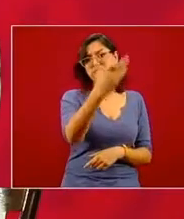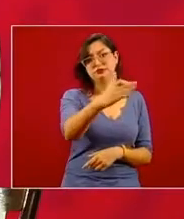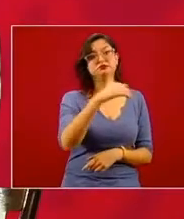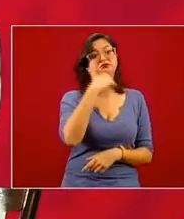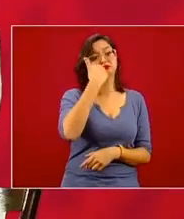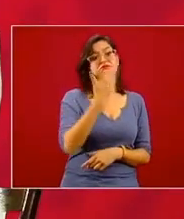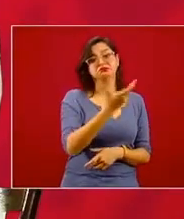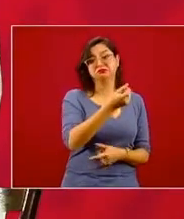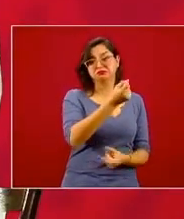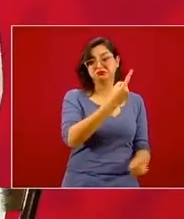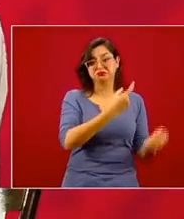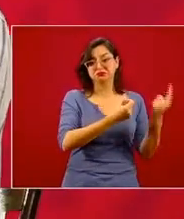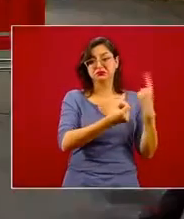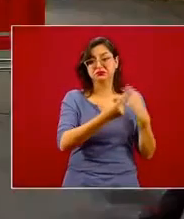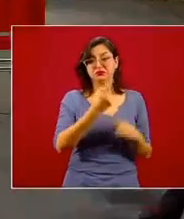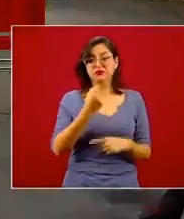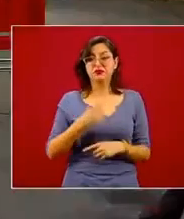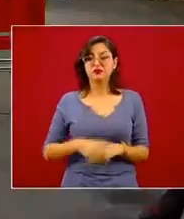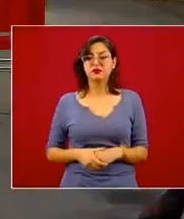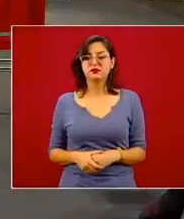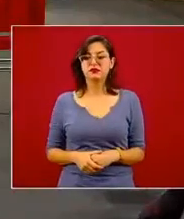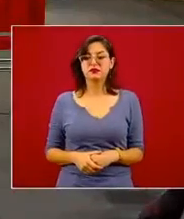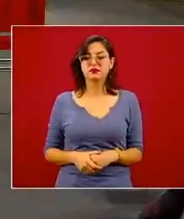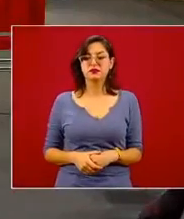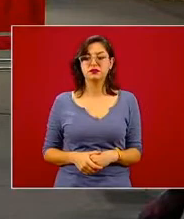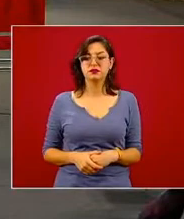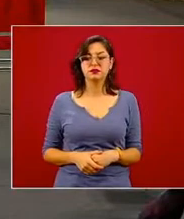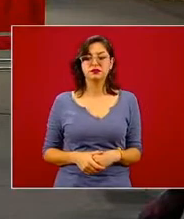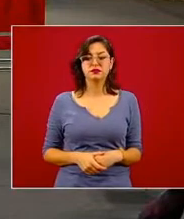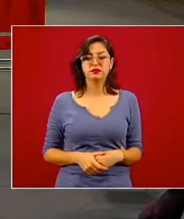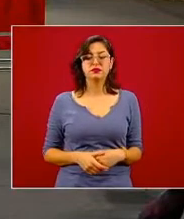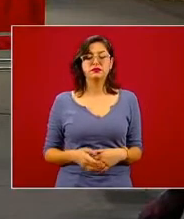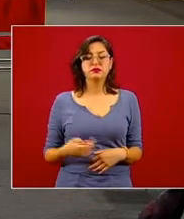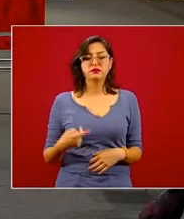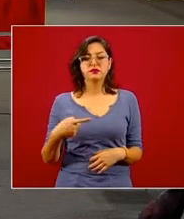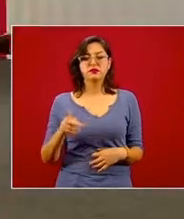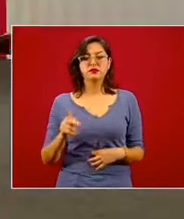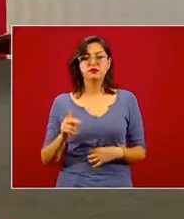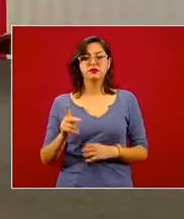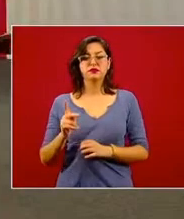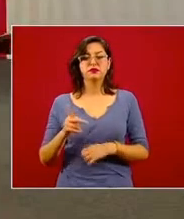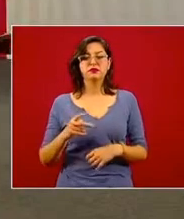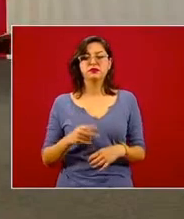a safe distancing campaign that takes way longer.